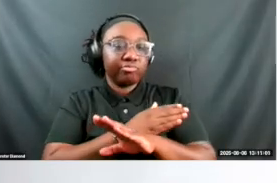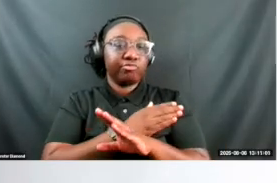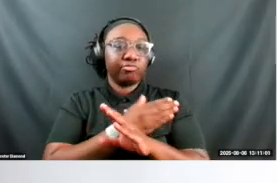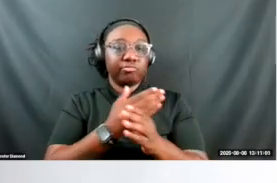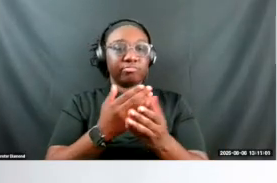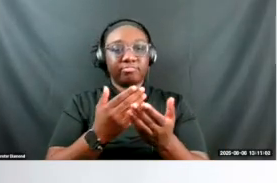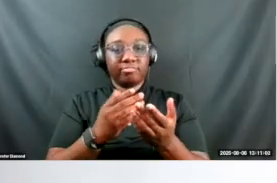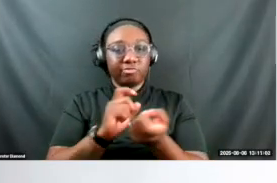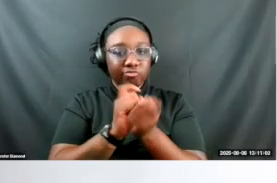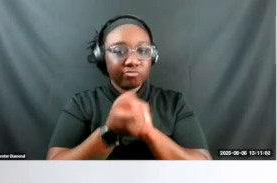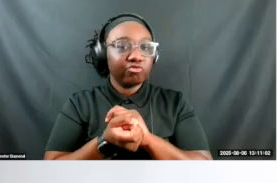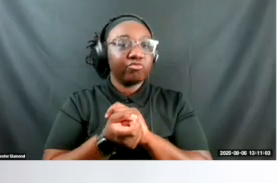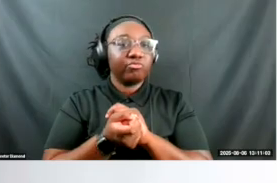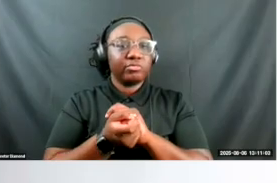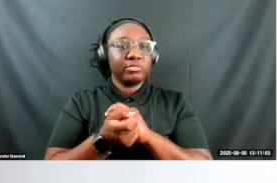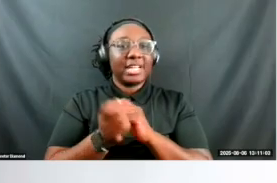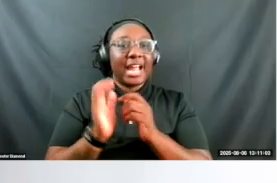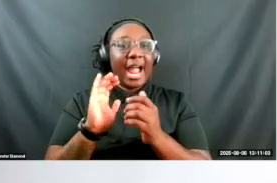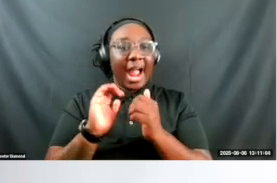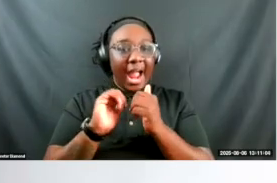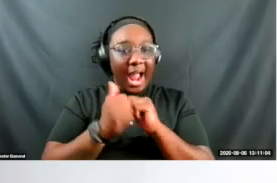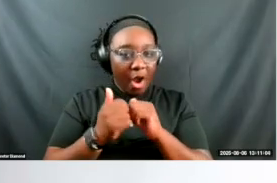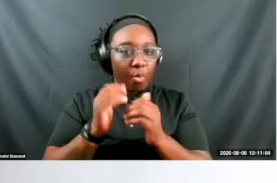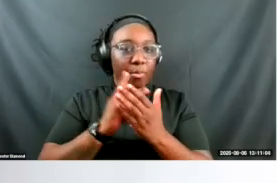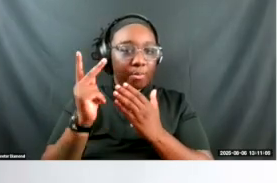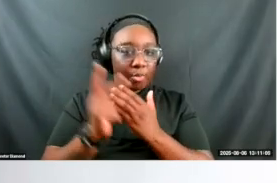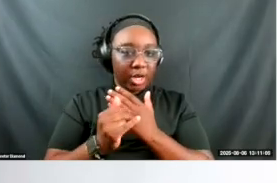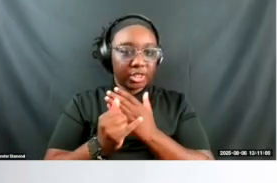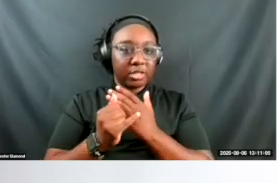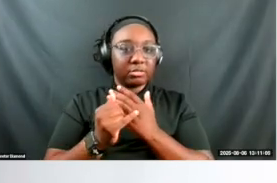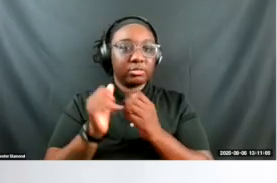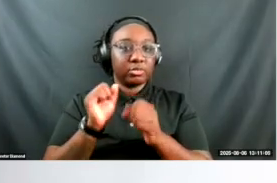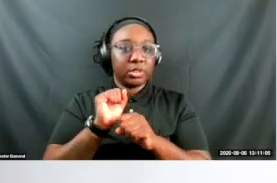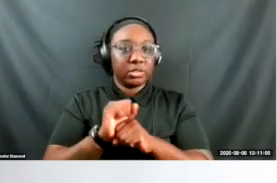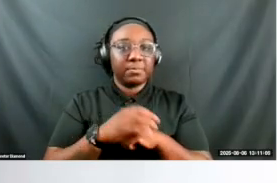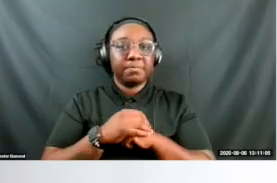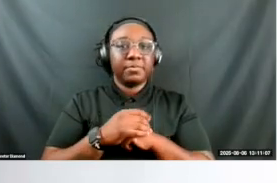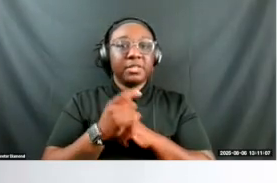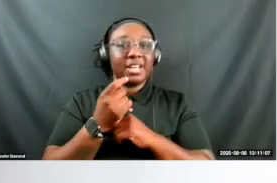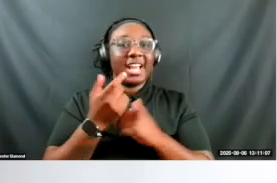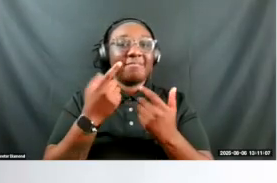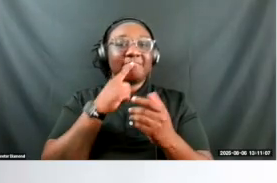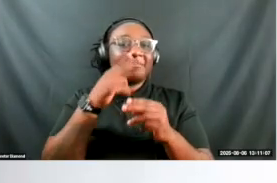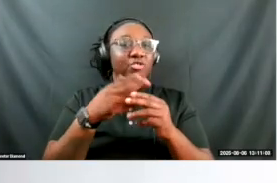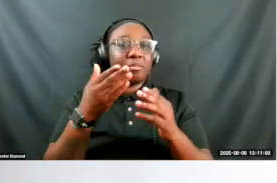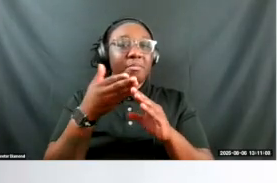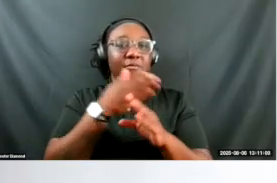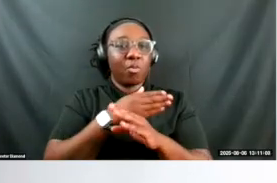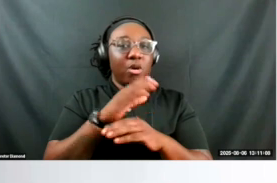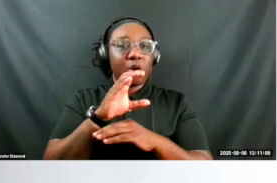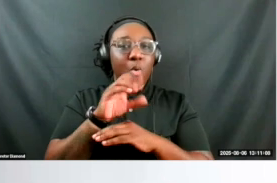one policy change was to adjust CORE, or the Clean Off-Road Equipment Project, to direct funding towards small businesses and public